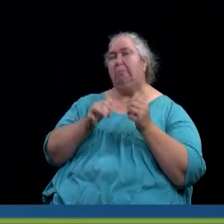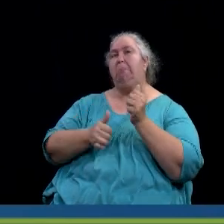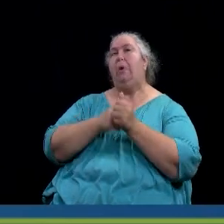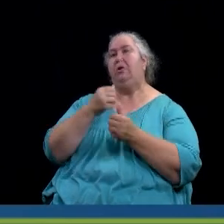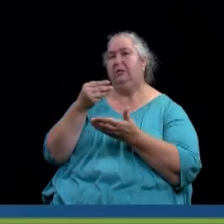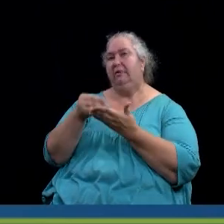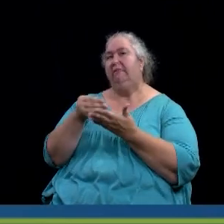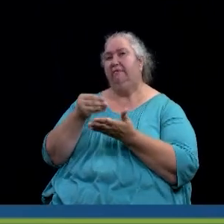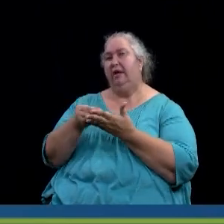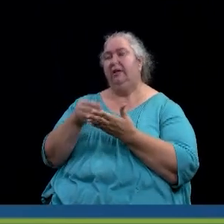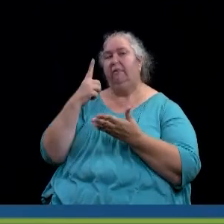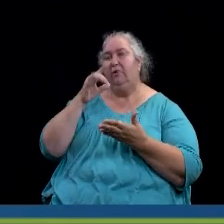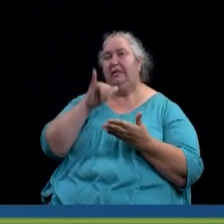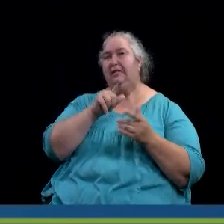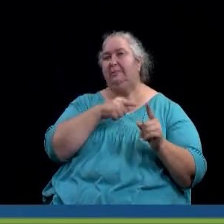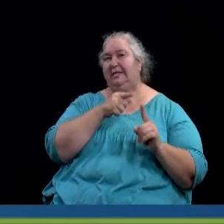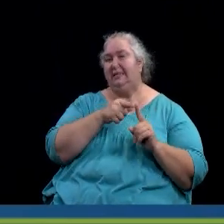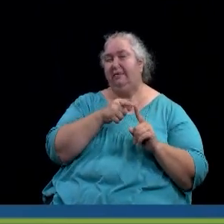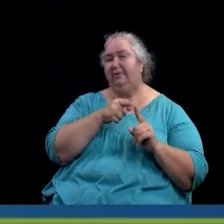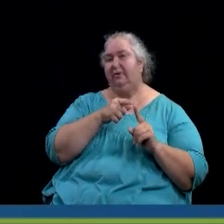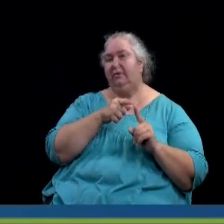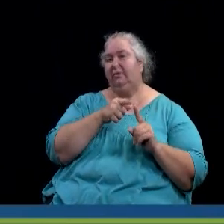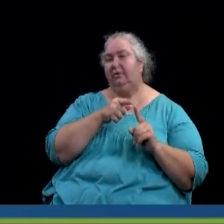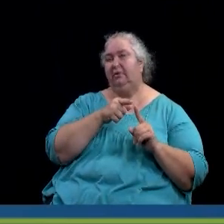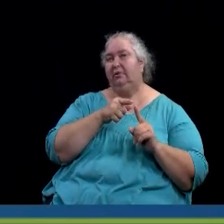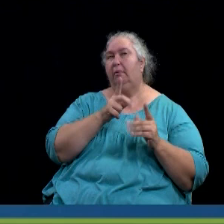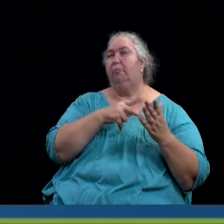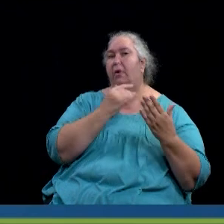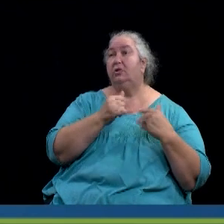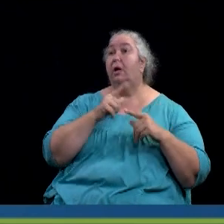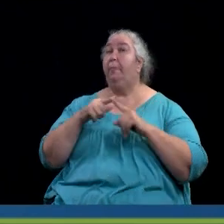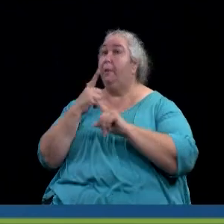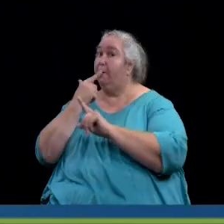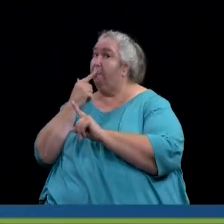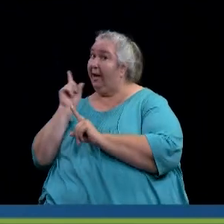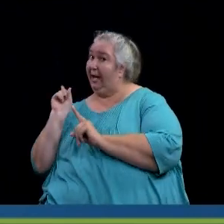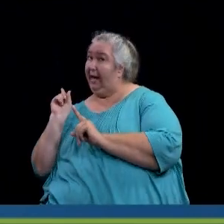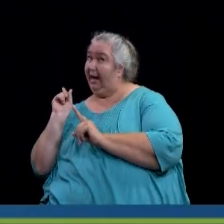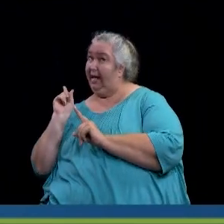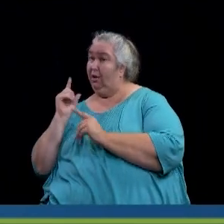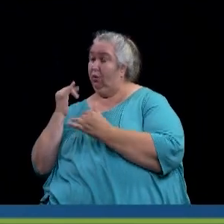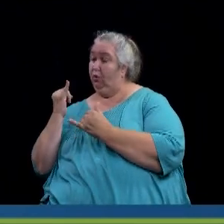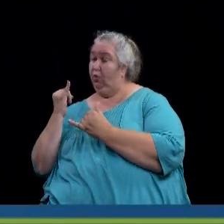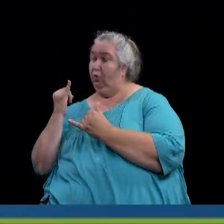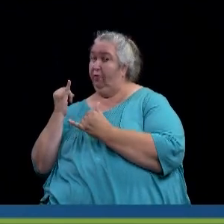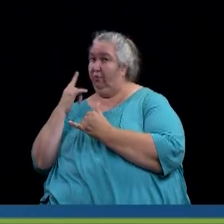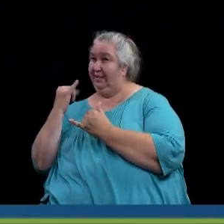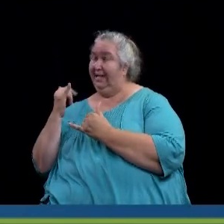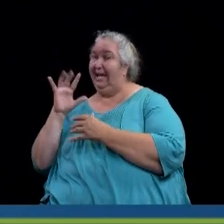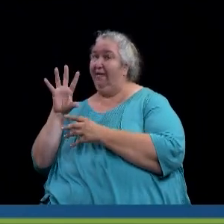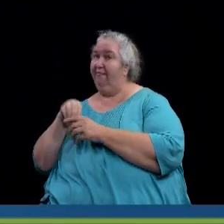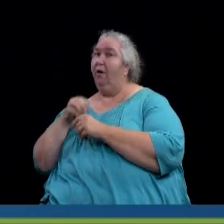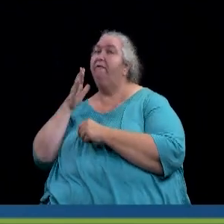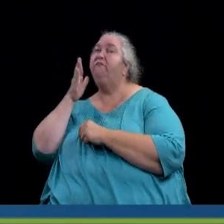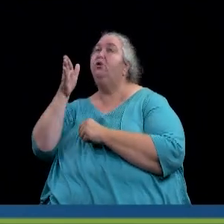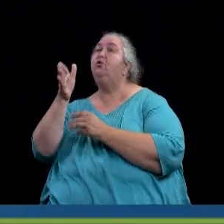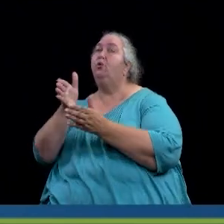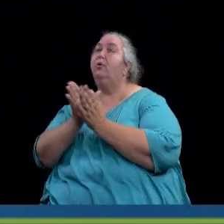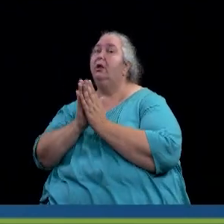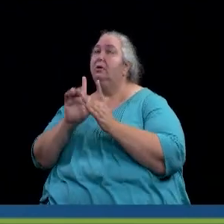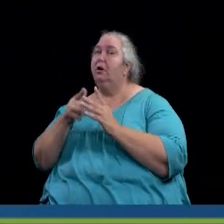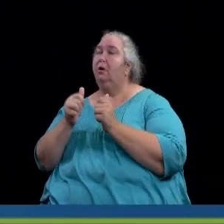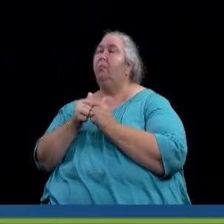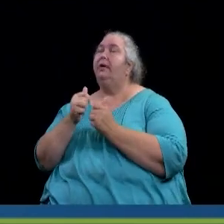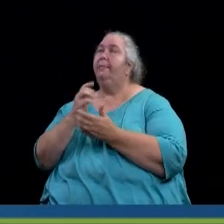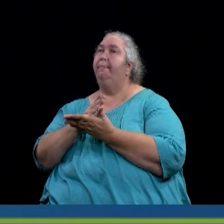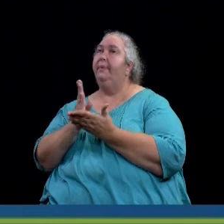shortfall is shown in red throughout today's presentation and involves future requests starting with budget year 2022. The